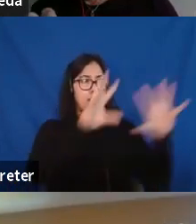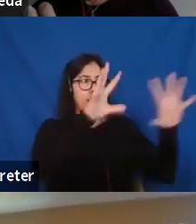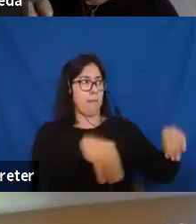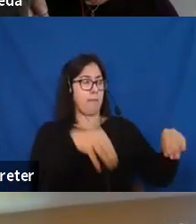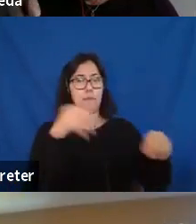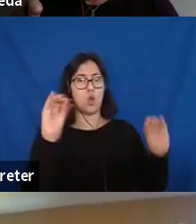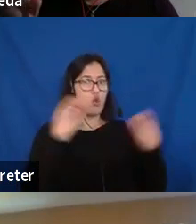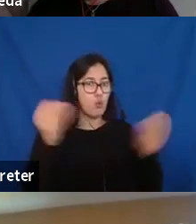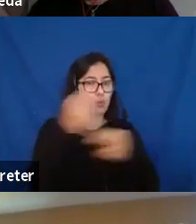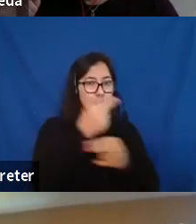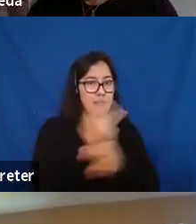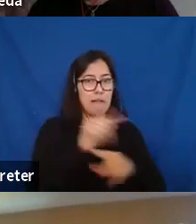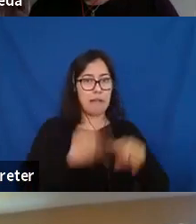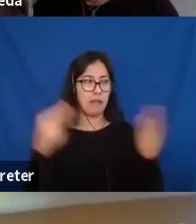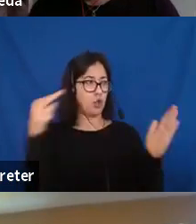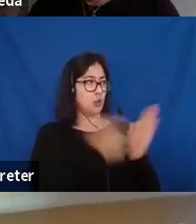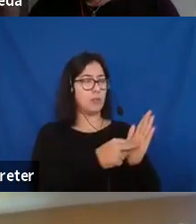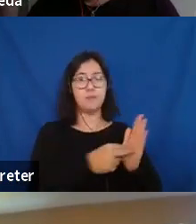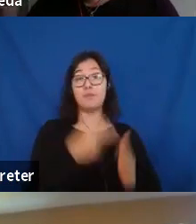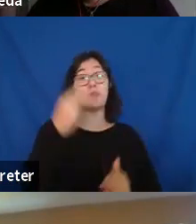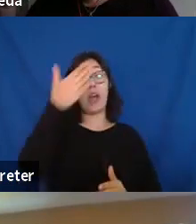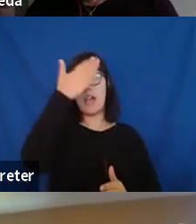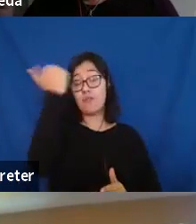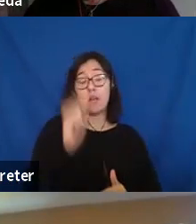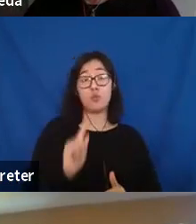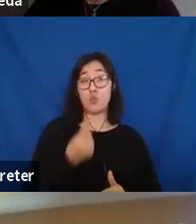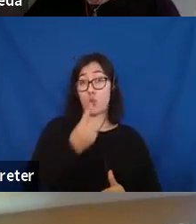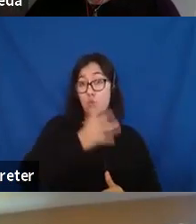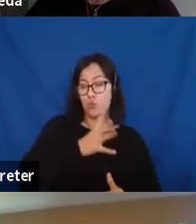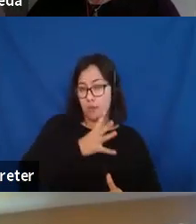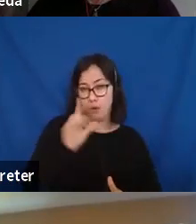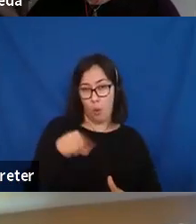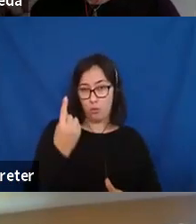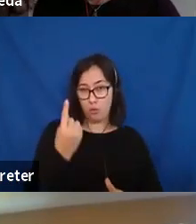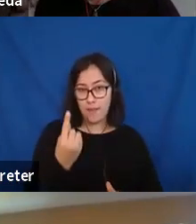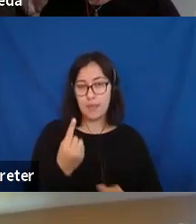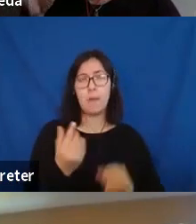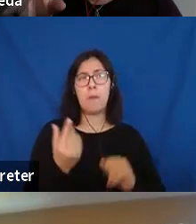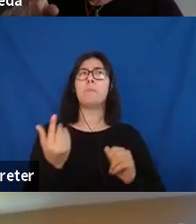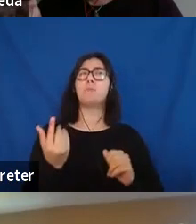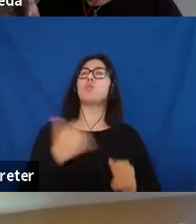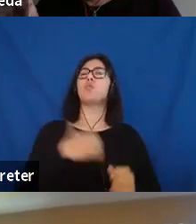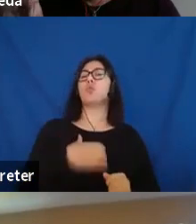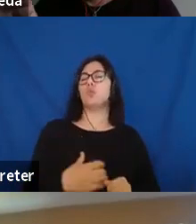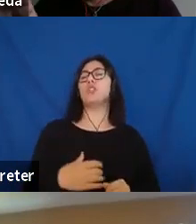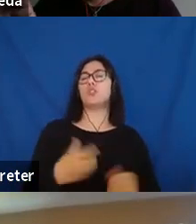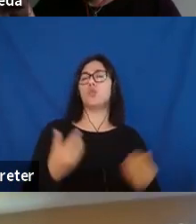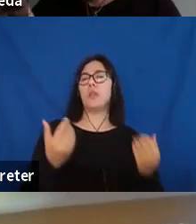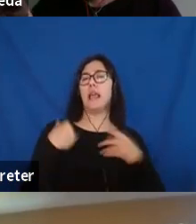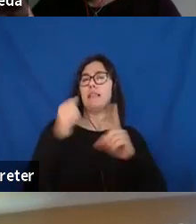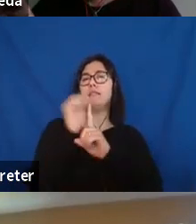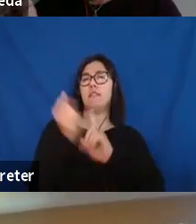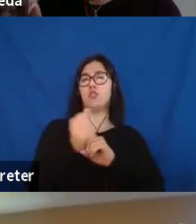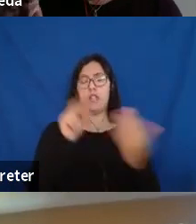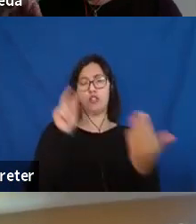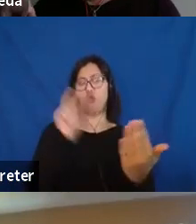And I even forgot that it was only women. And so we were wishing we had the scenario with